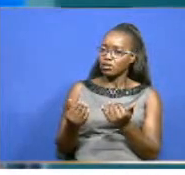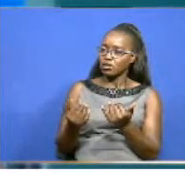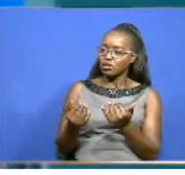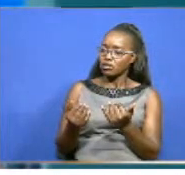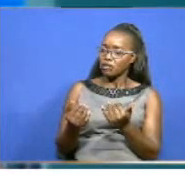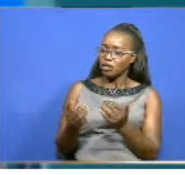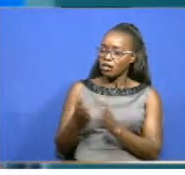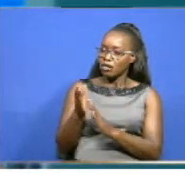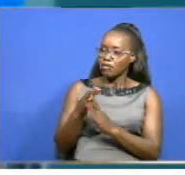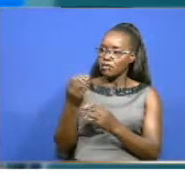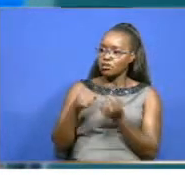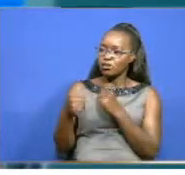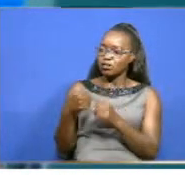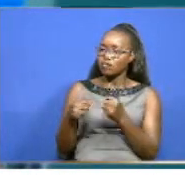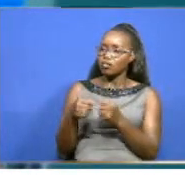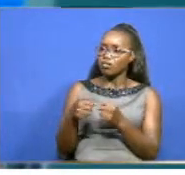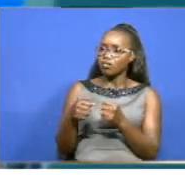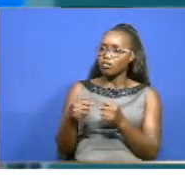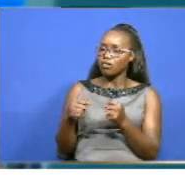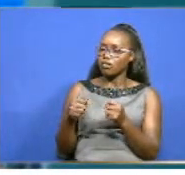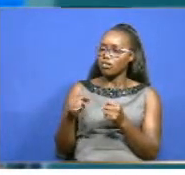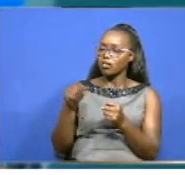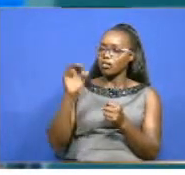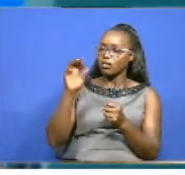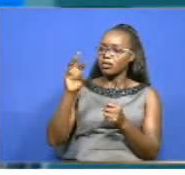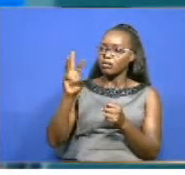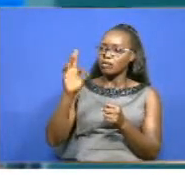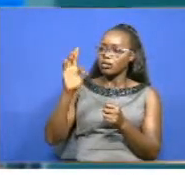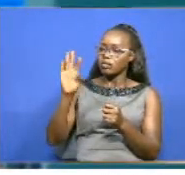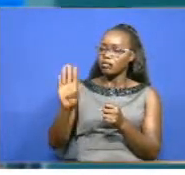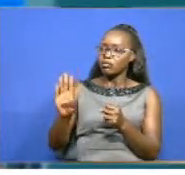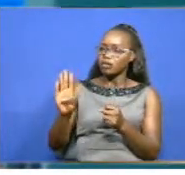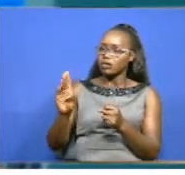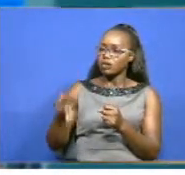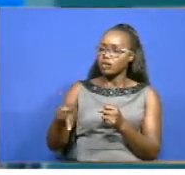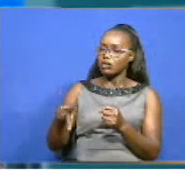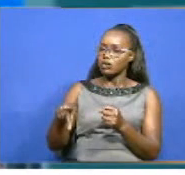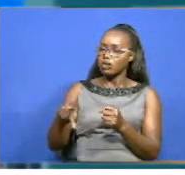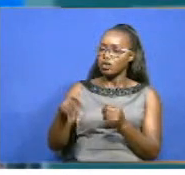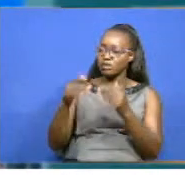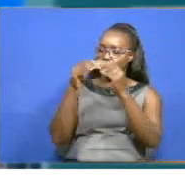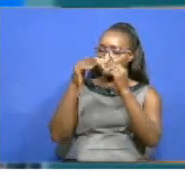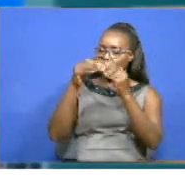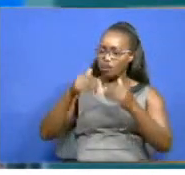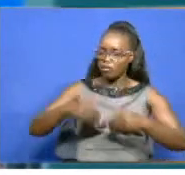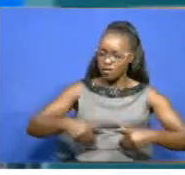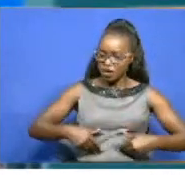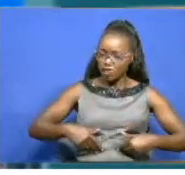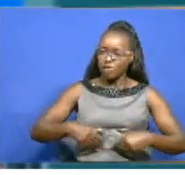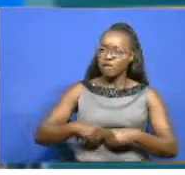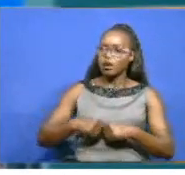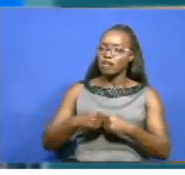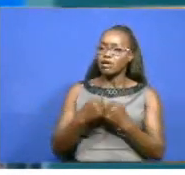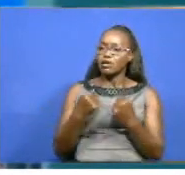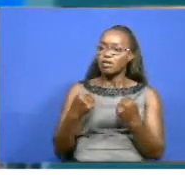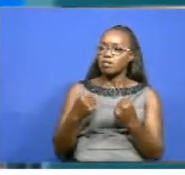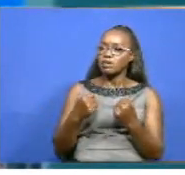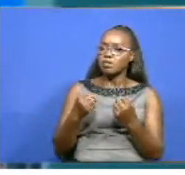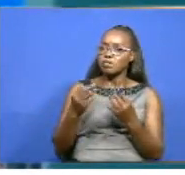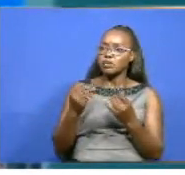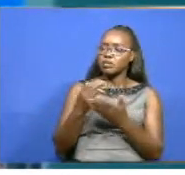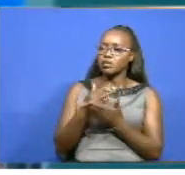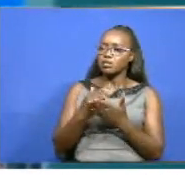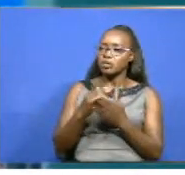action. World Food Program have said that the level of hunger that has happened in many parts